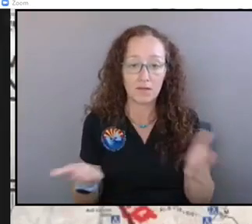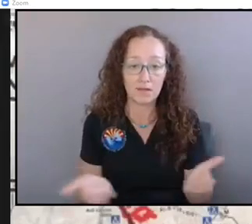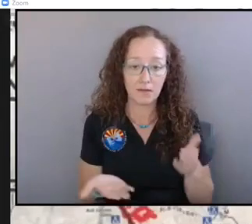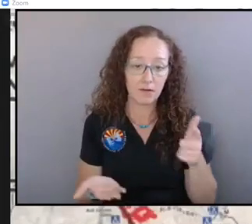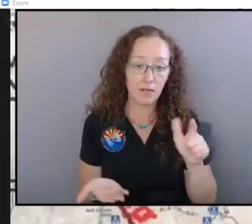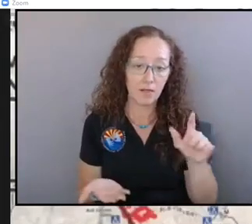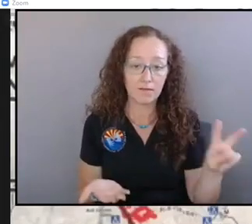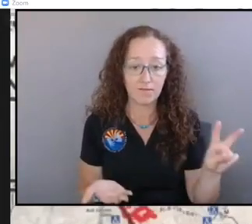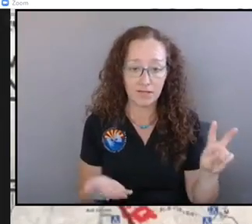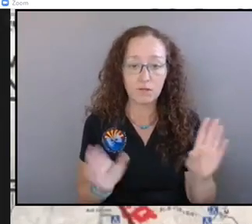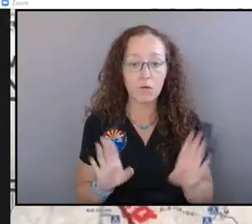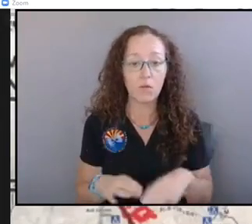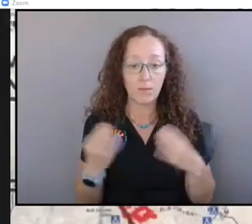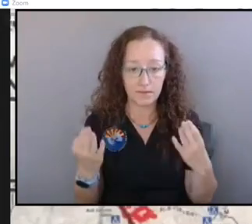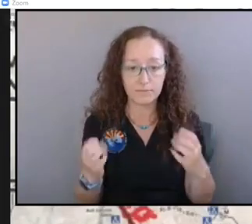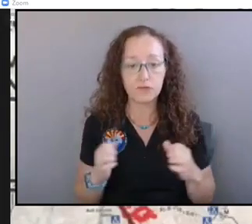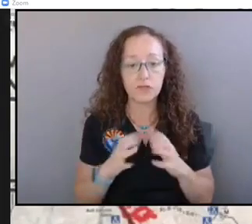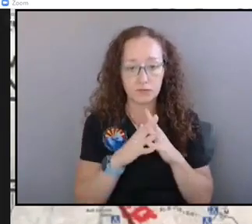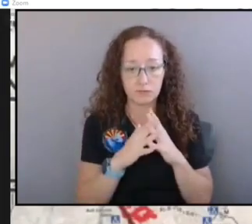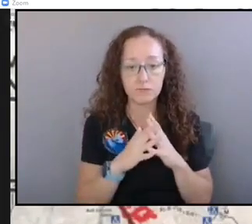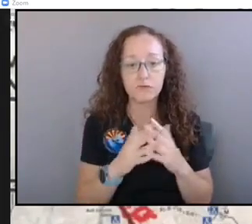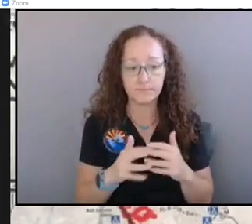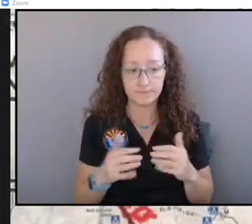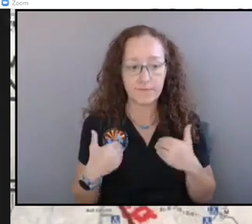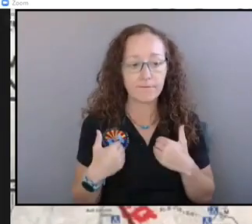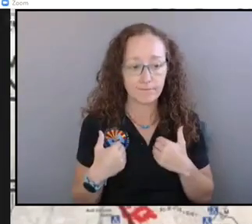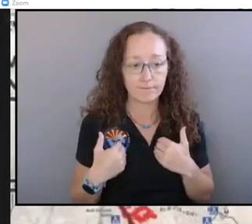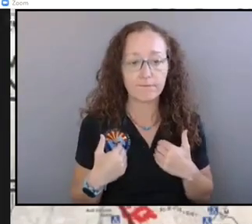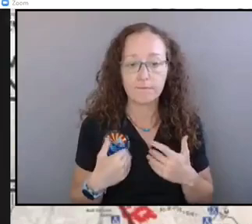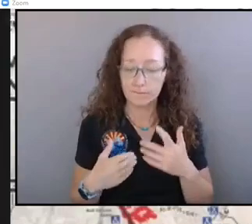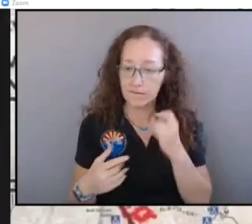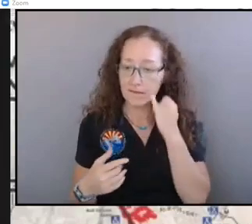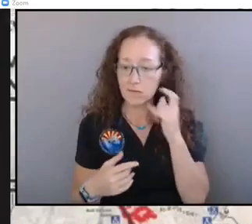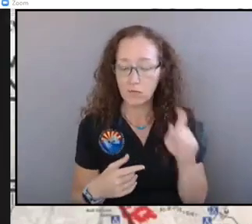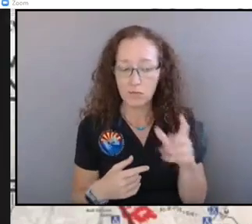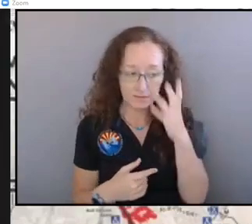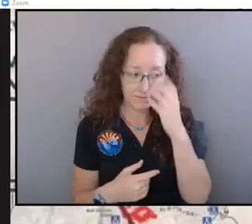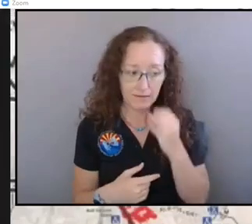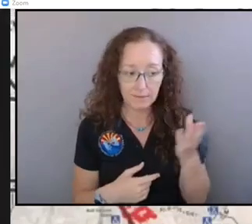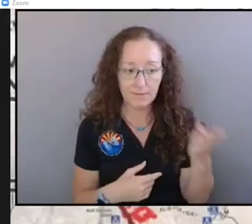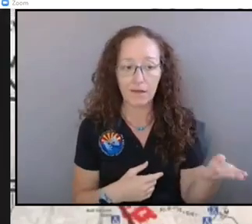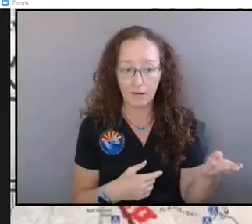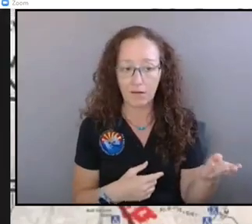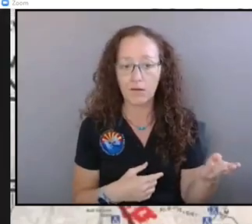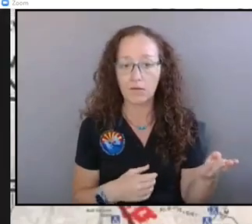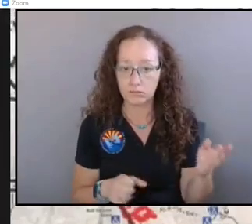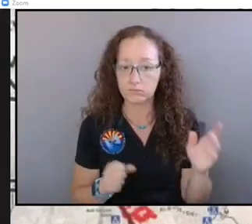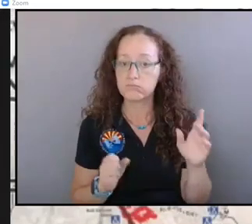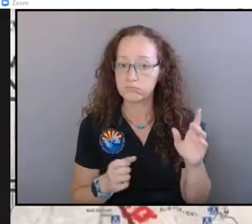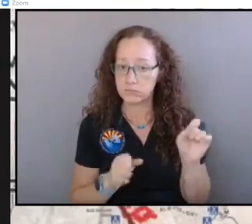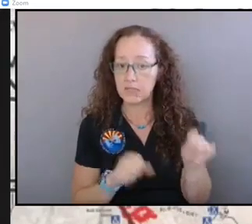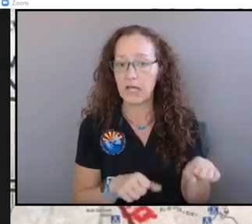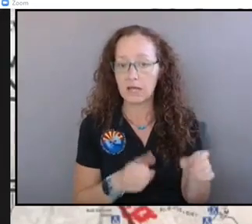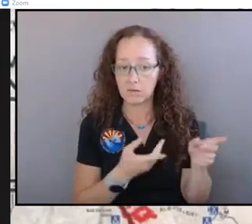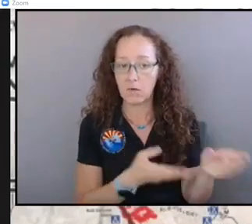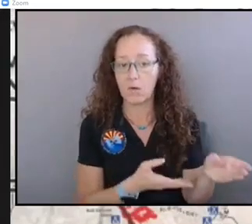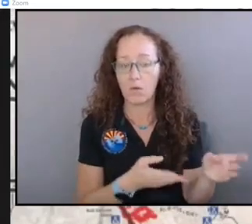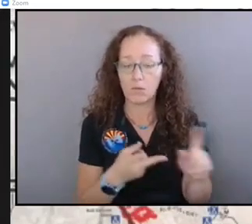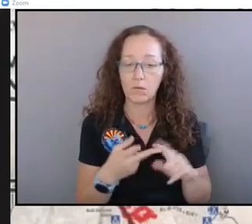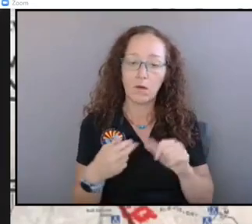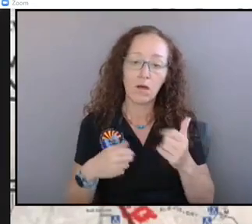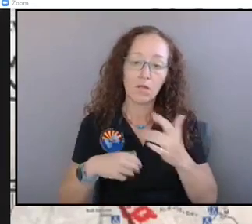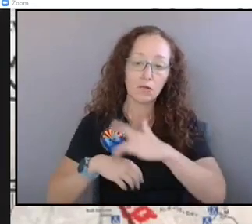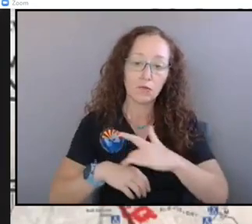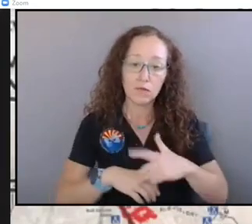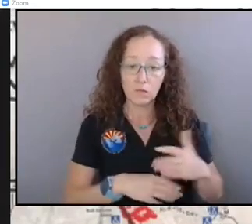shelter, and that's available to anybody that's evacuated. And there's also resources there for you